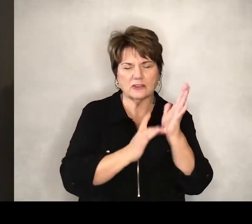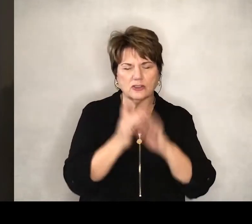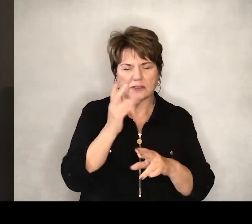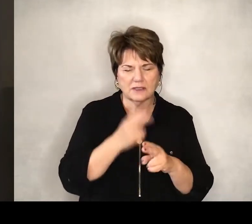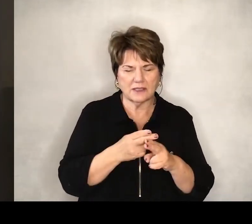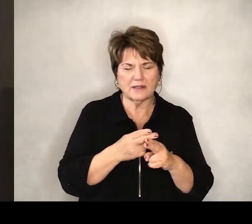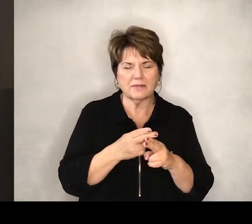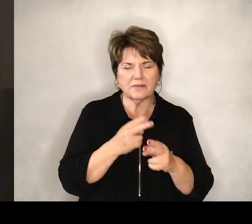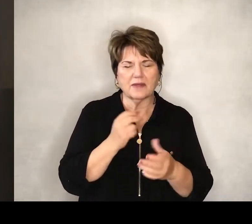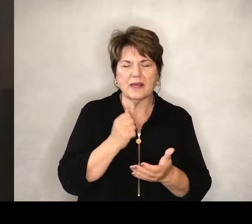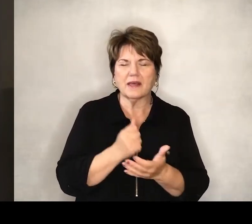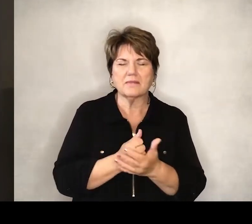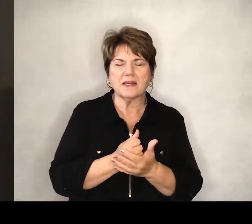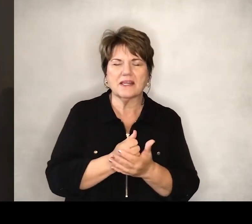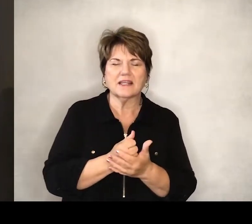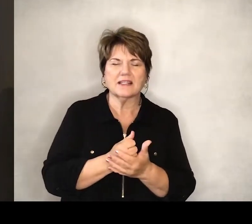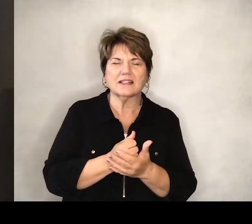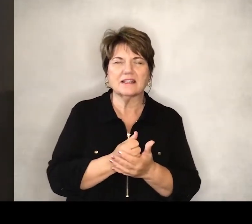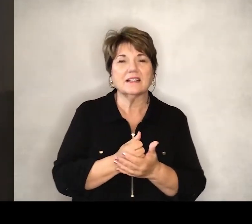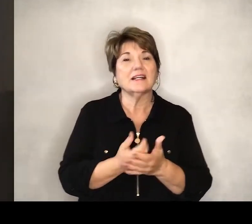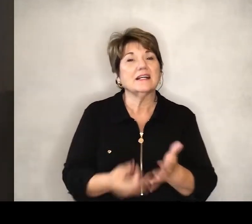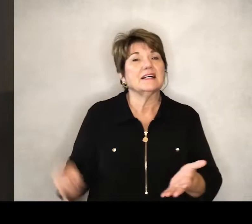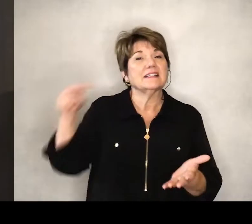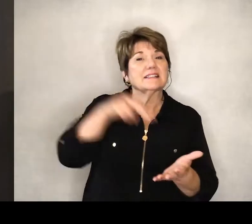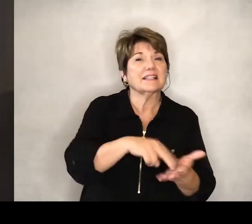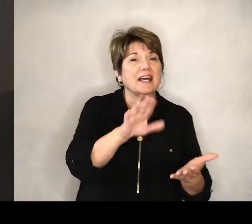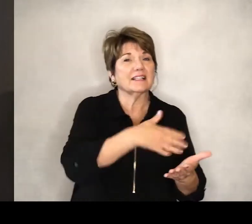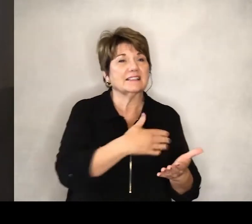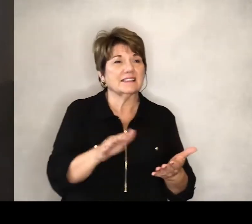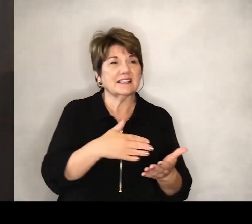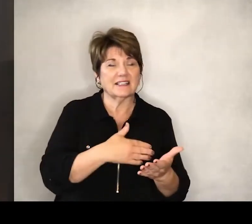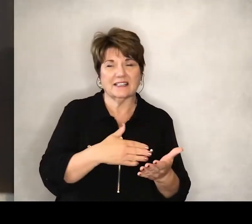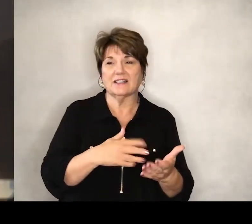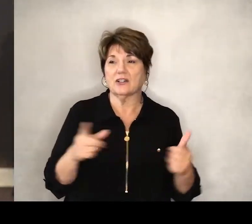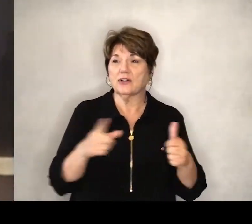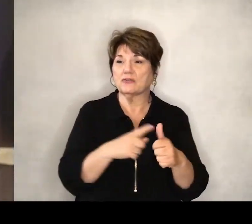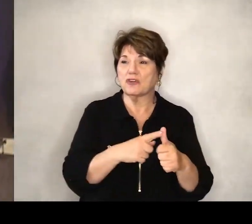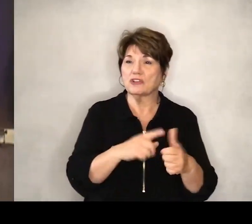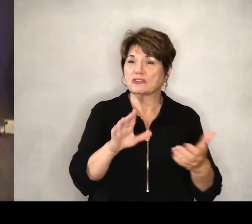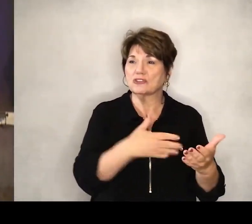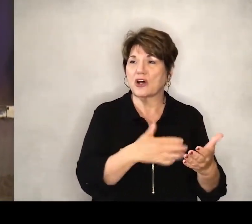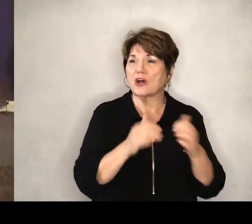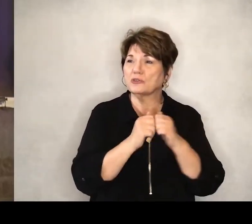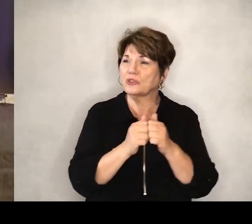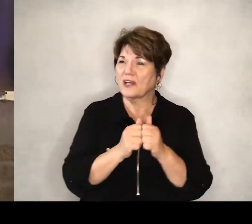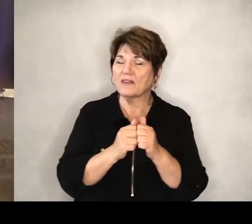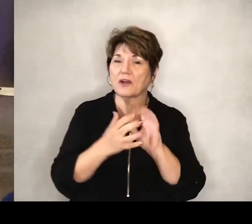Jesus' name. Amen. Let's go ahead and stand, sing this first song.